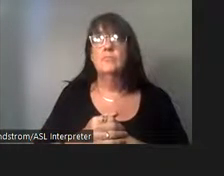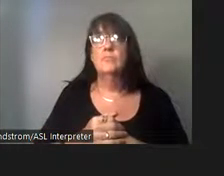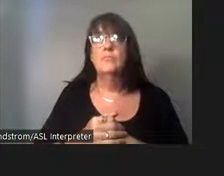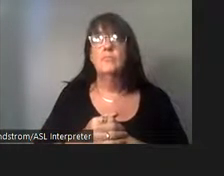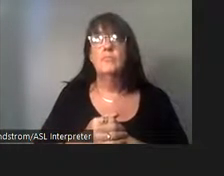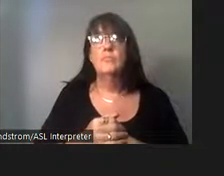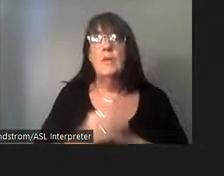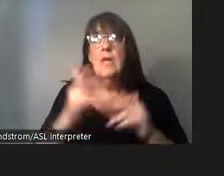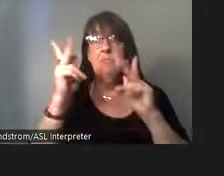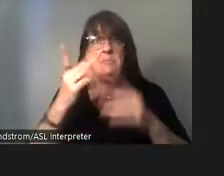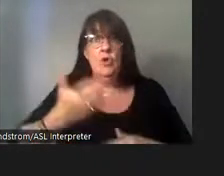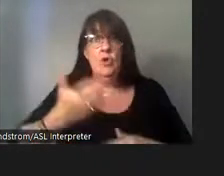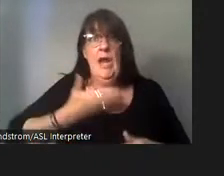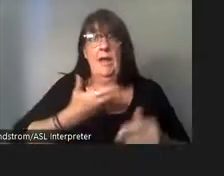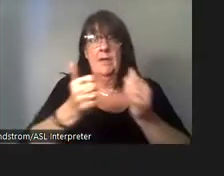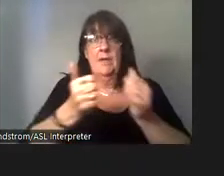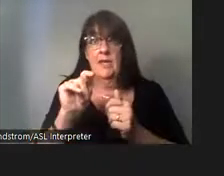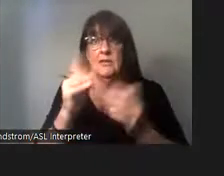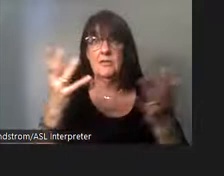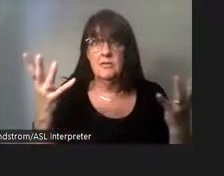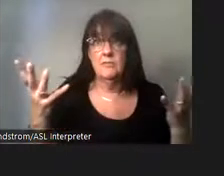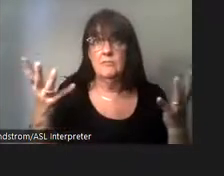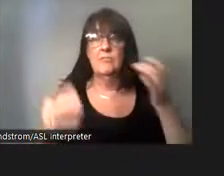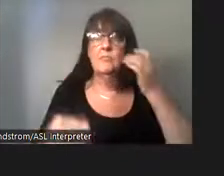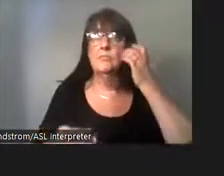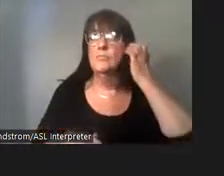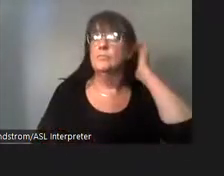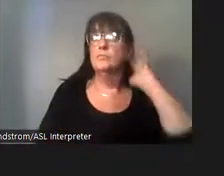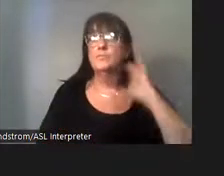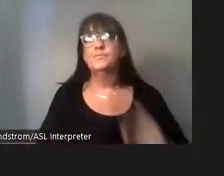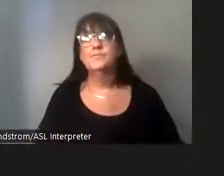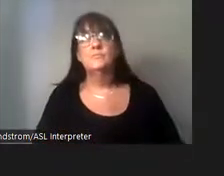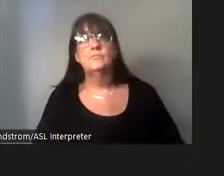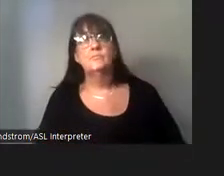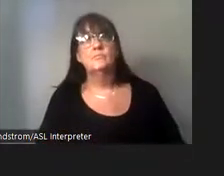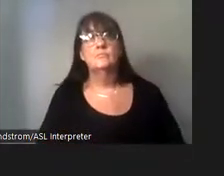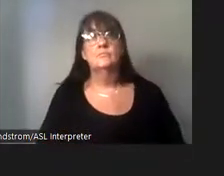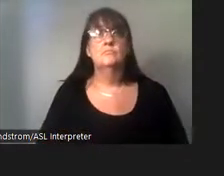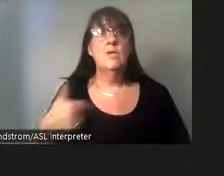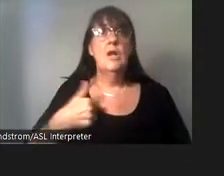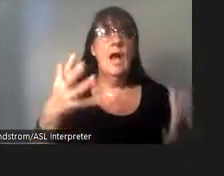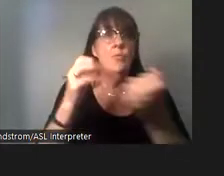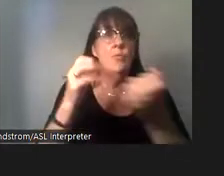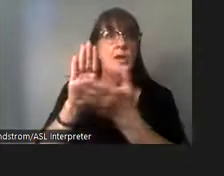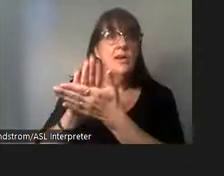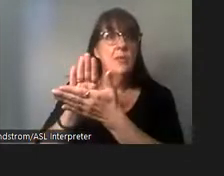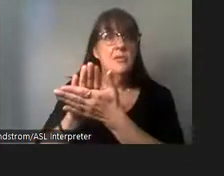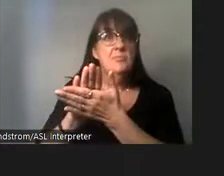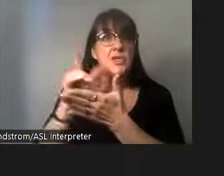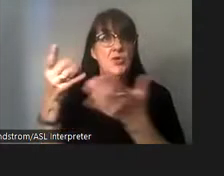People are happy with it so far, at least on the DOD side, because they have metrics to support that. You know, I was just going to compliment you on